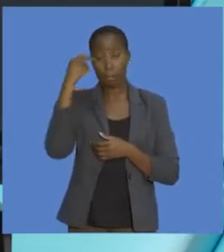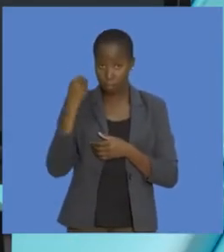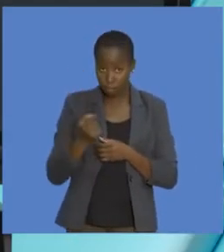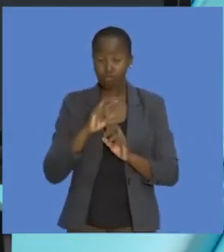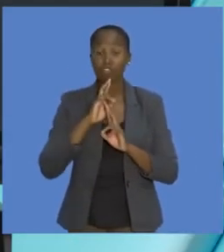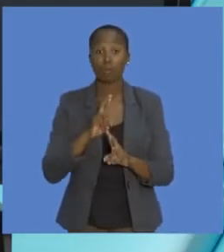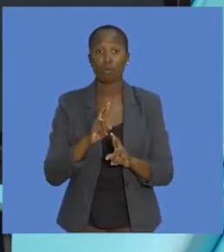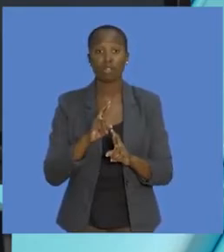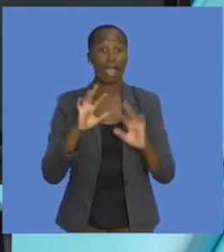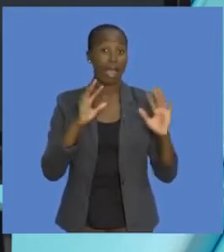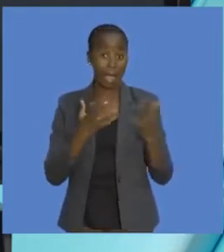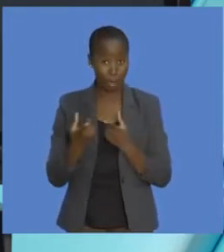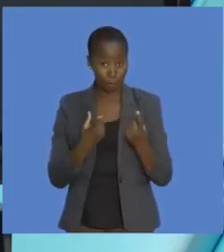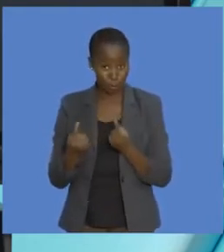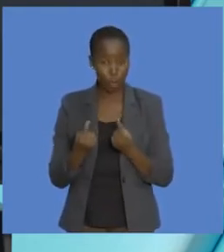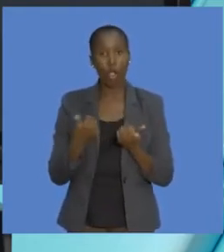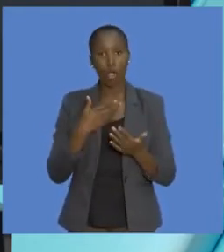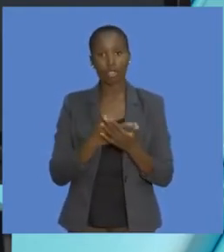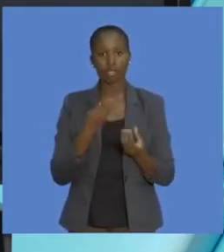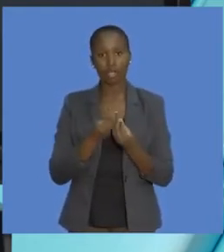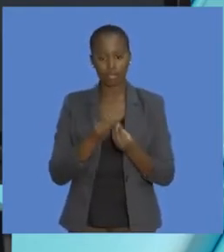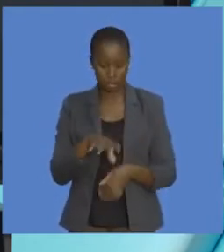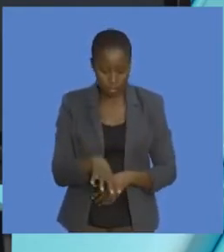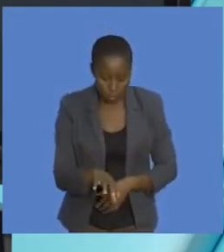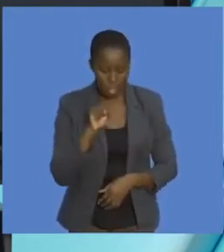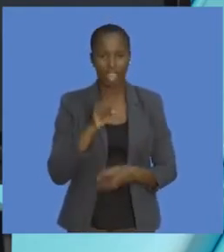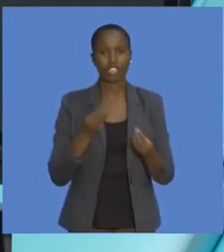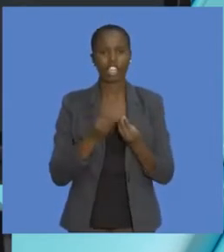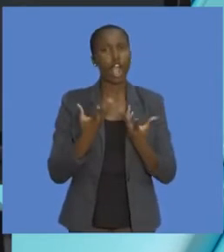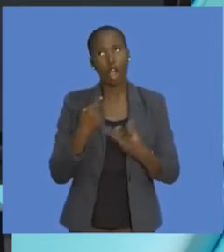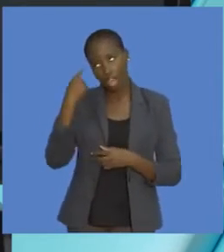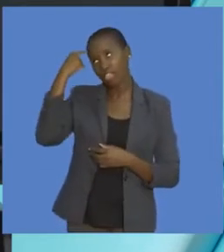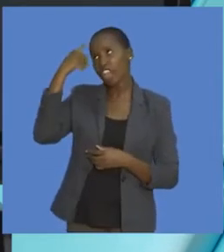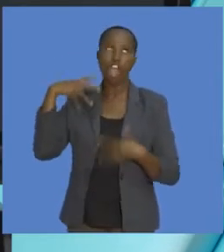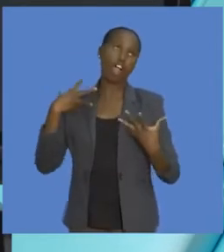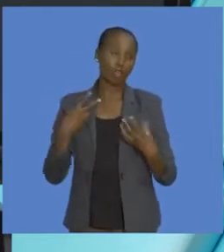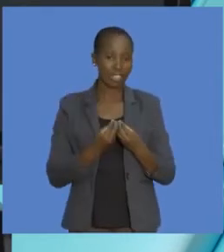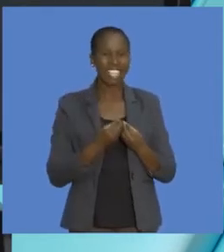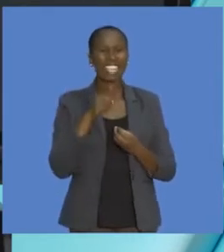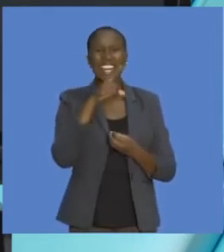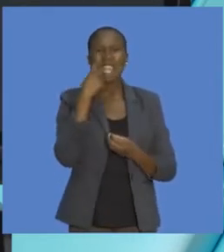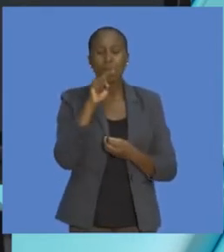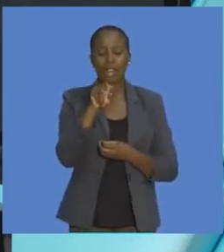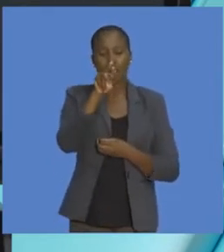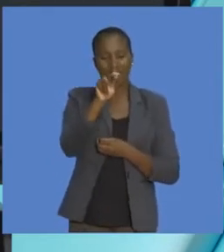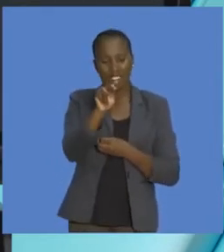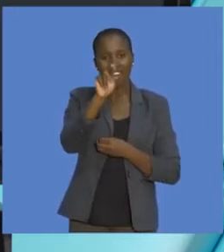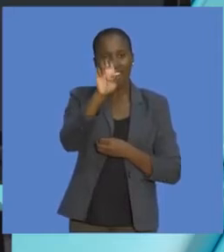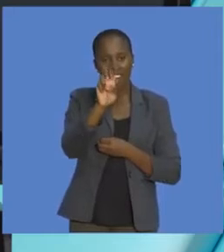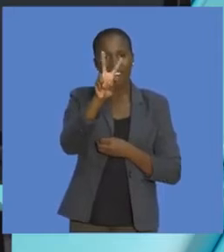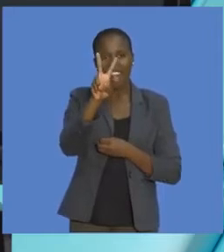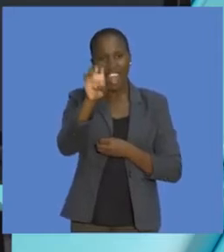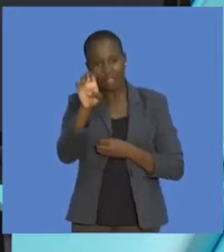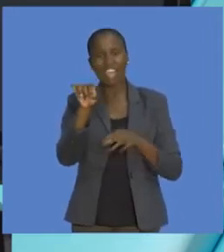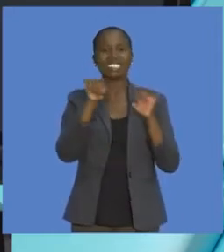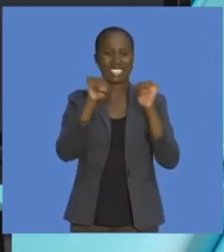light, pick up something quickly, think, those are all nerve impulses that travel extremely fast.